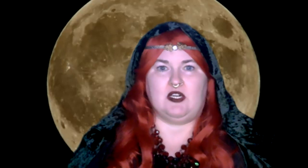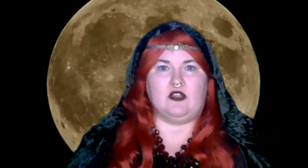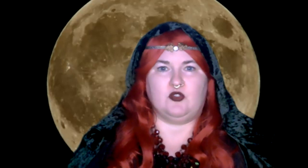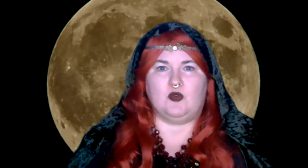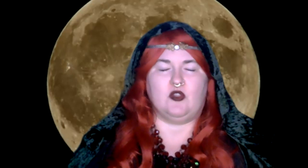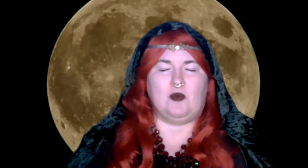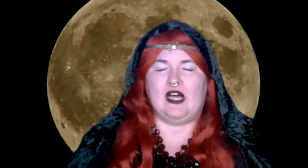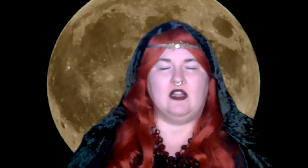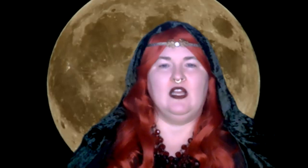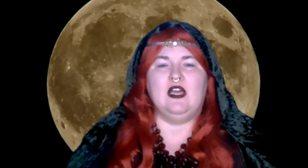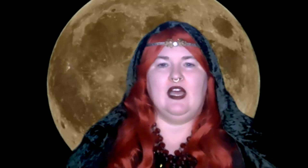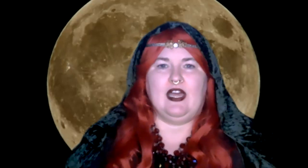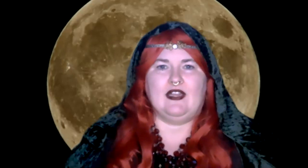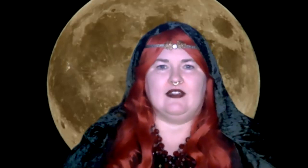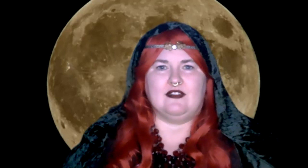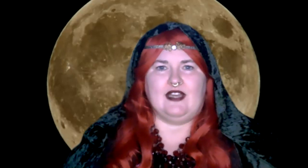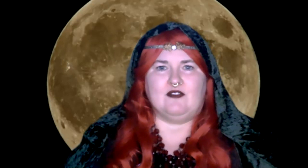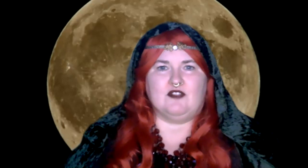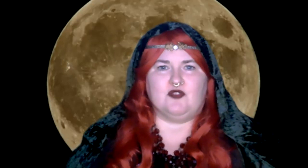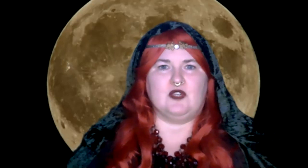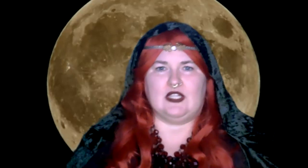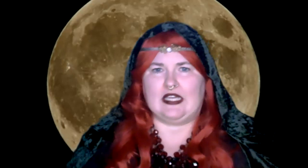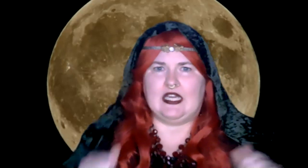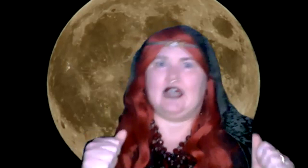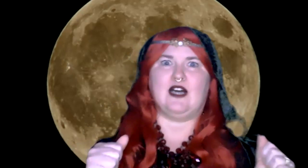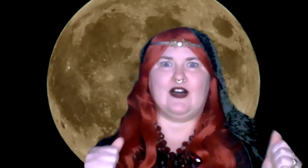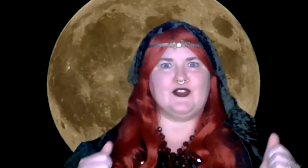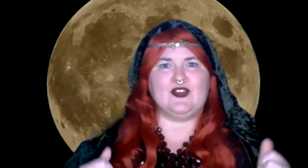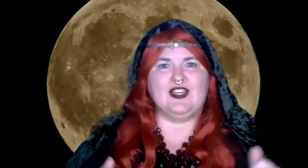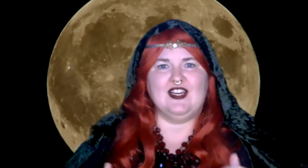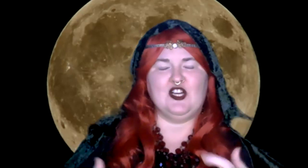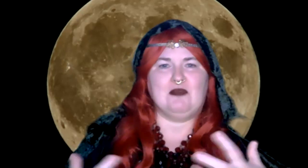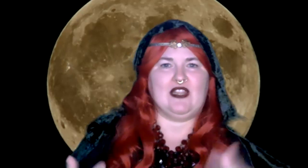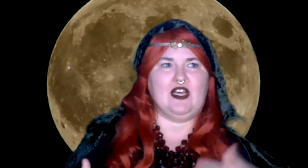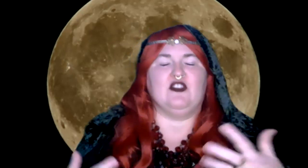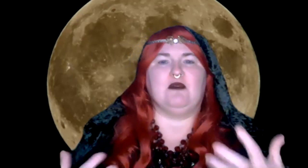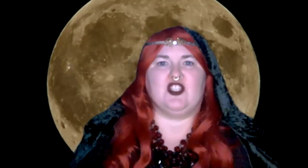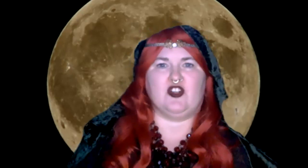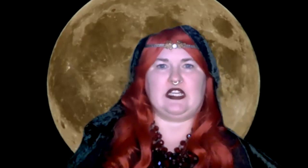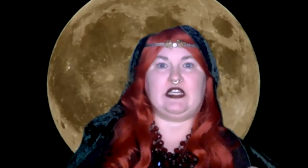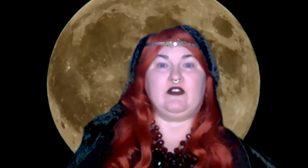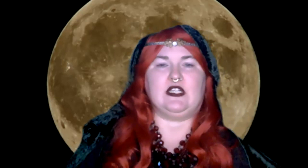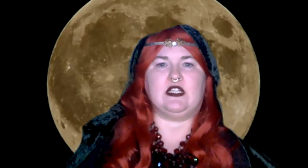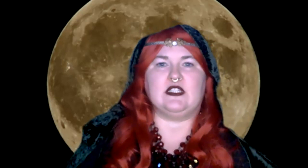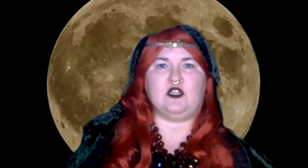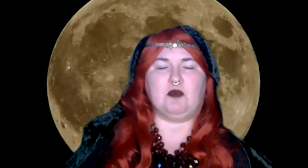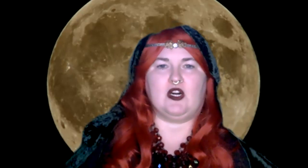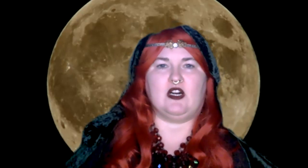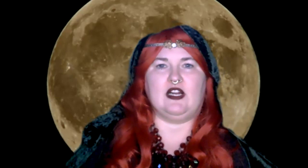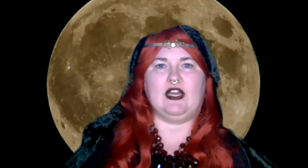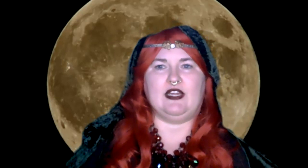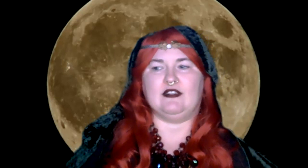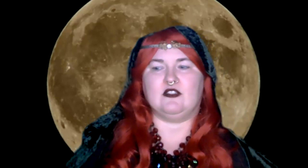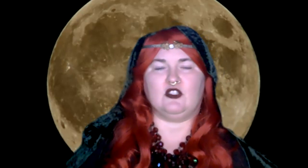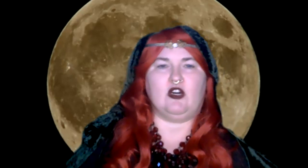Glastonbury, the Tor, the Well, and that just really kicked off my love and my journey even